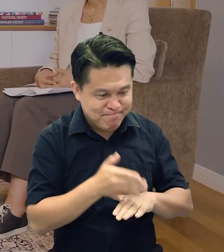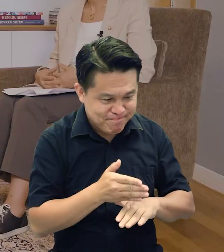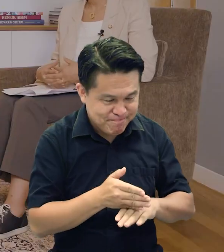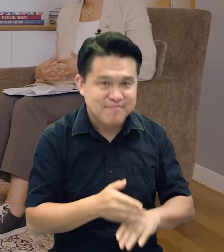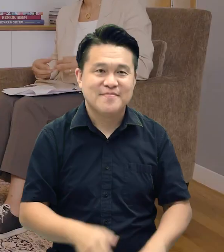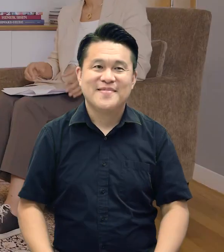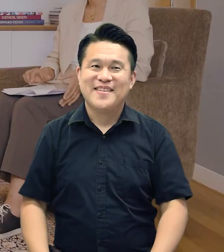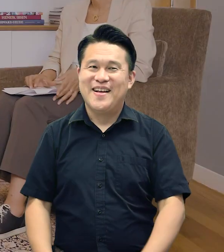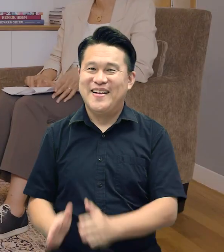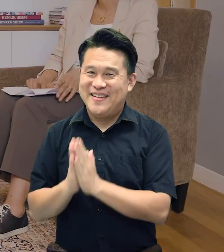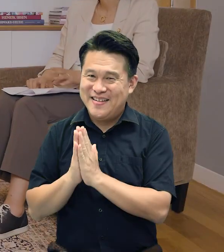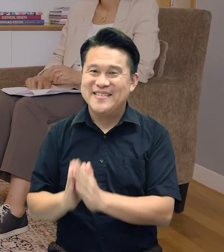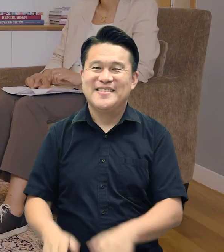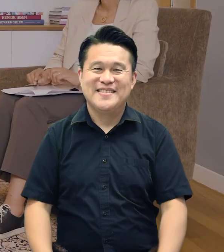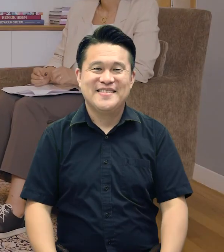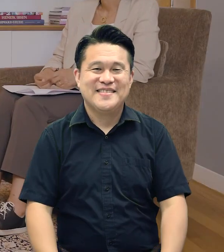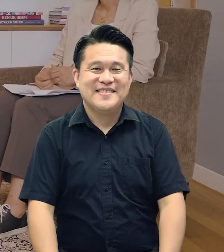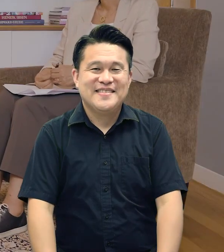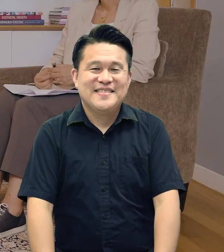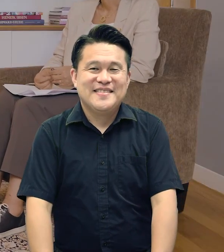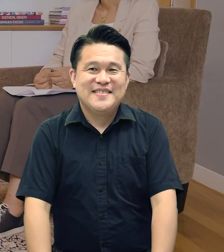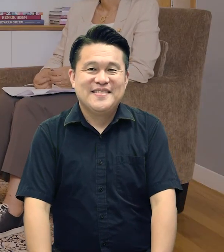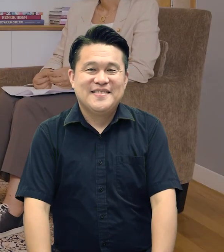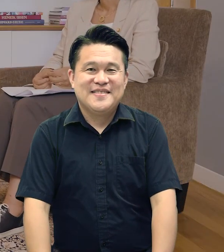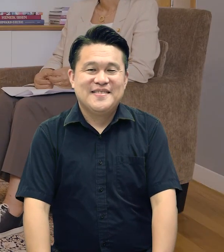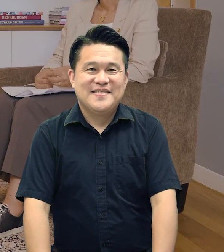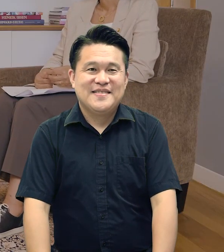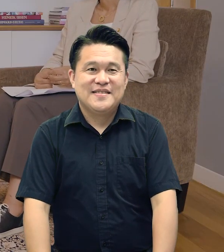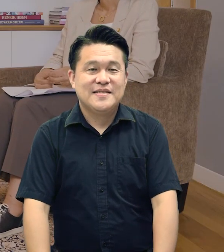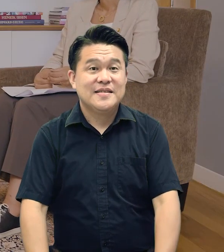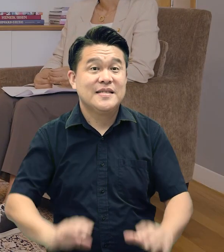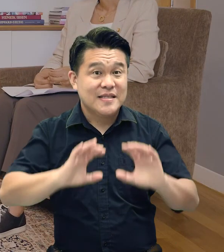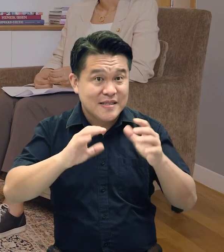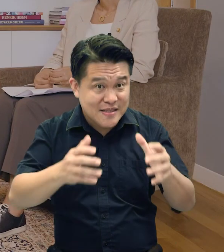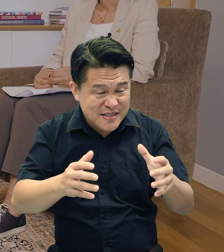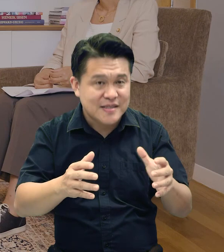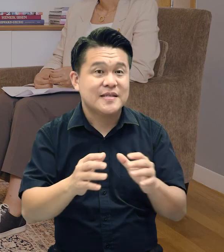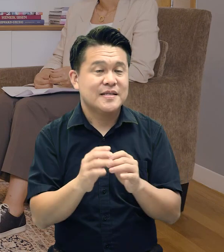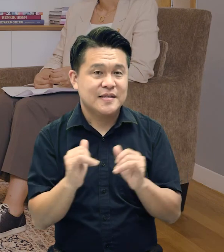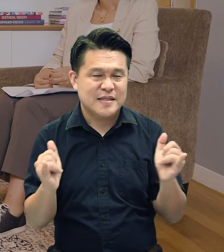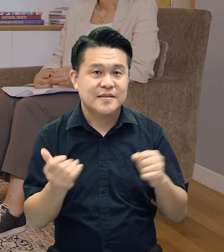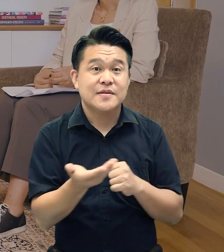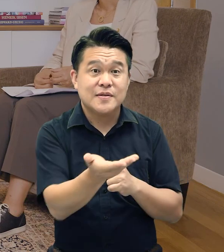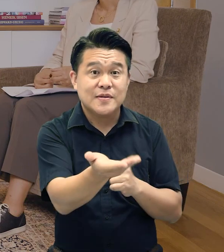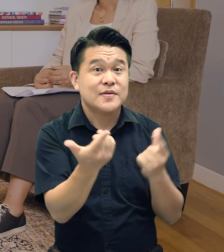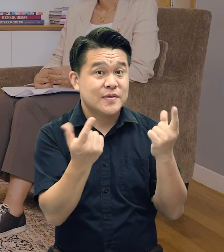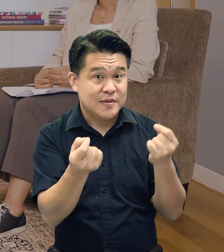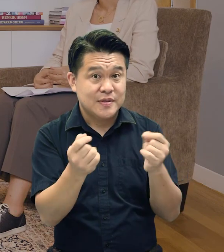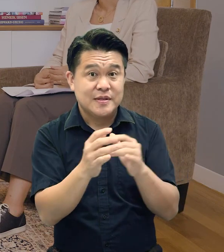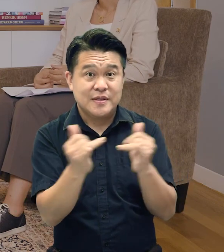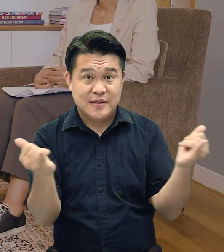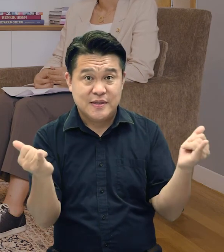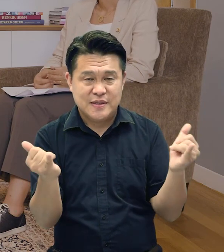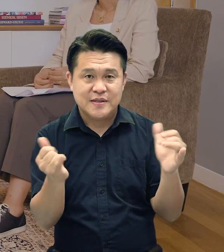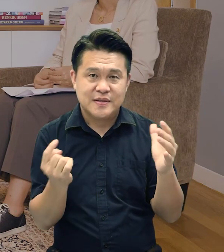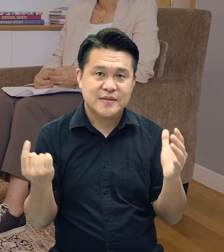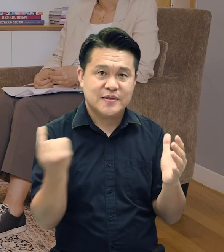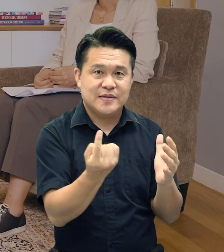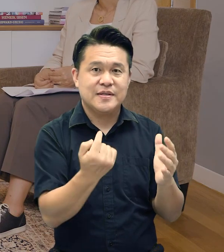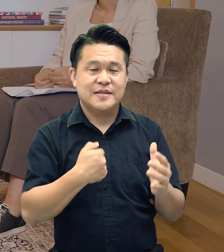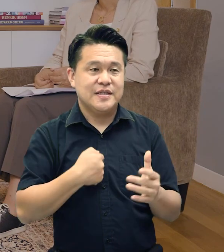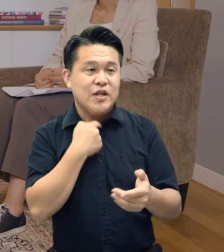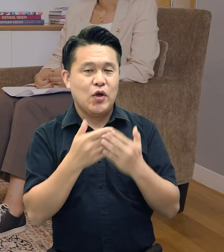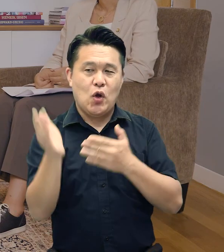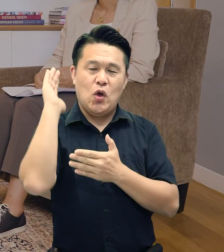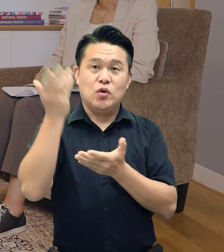background, and a strong history as well. And I think the world needs people like you to stand